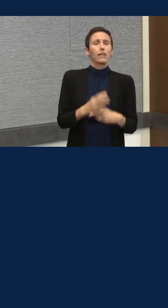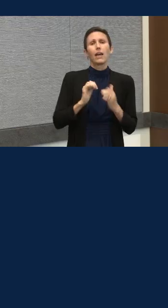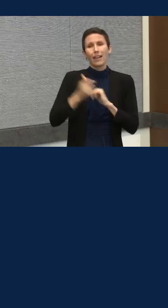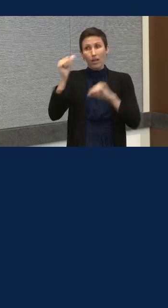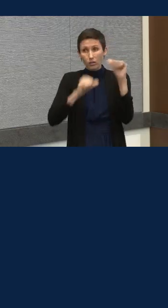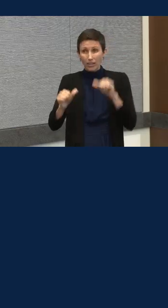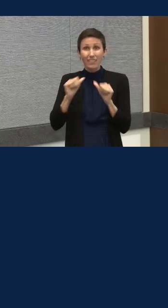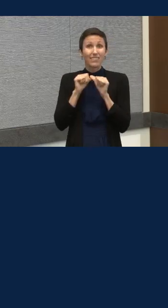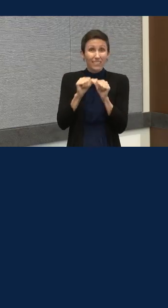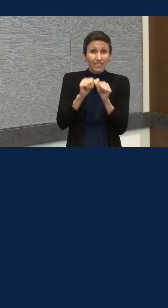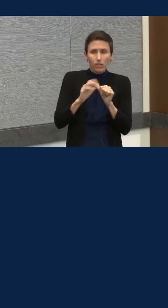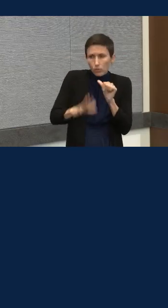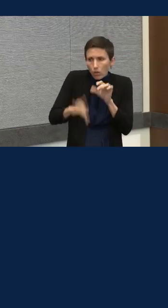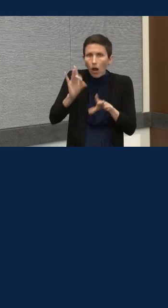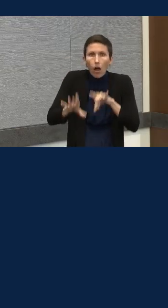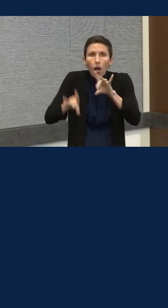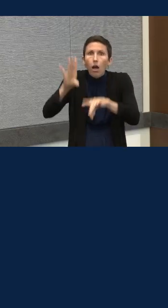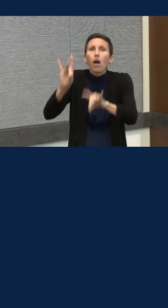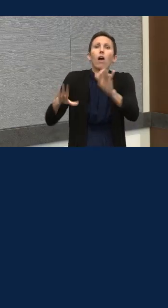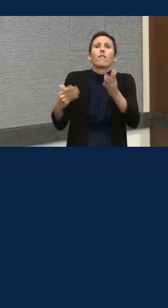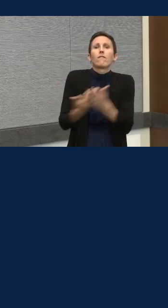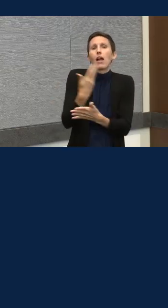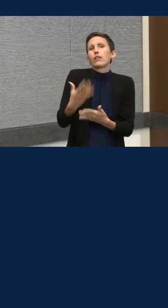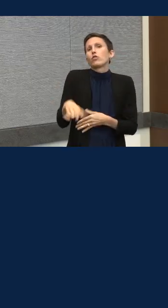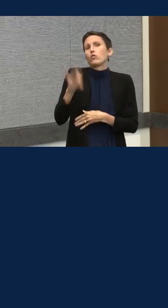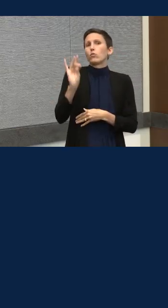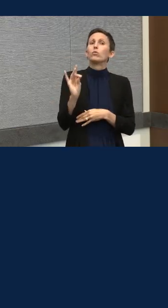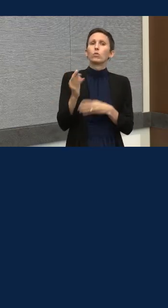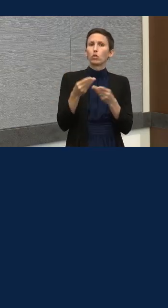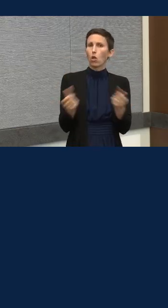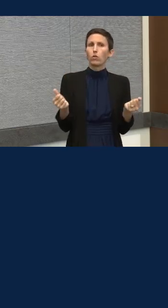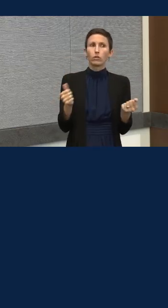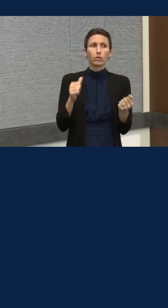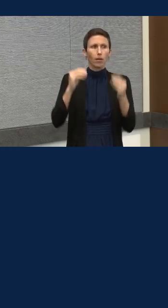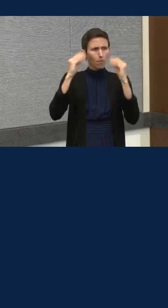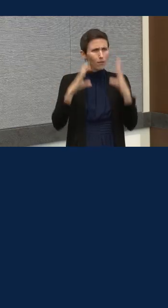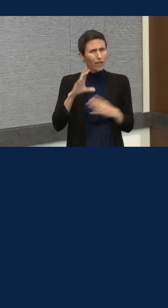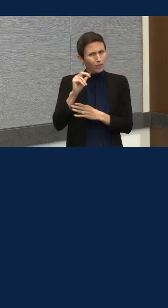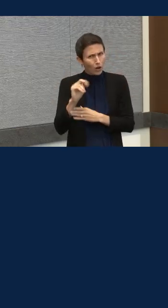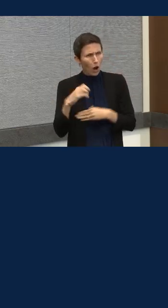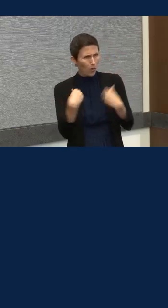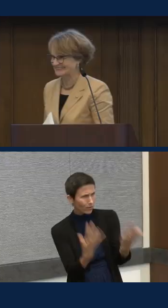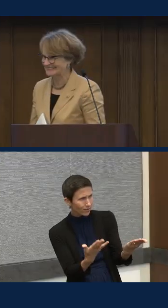continues to open doors toward new solutions. Professor Cone.